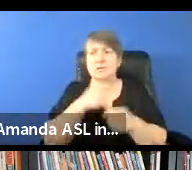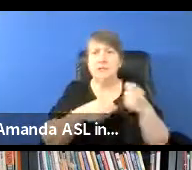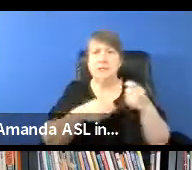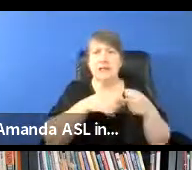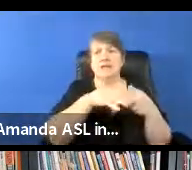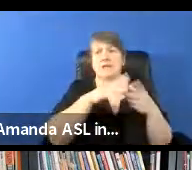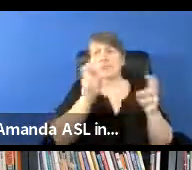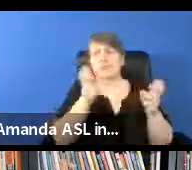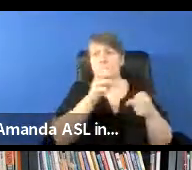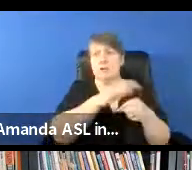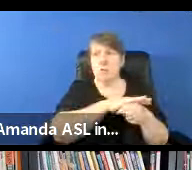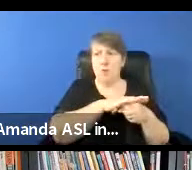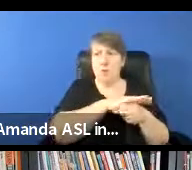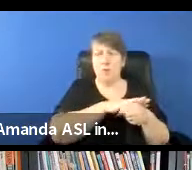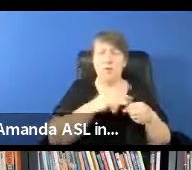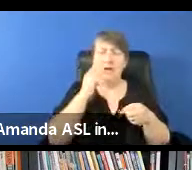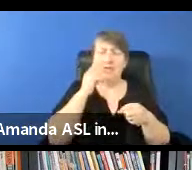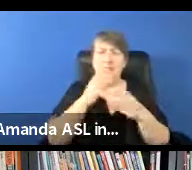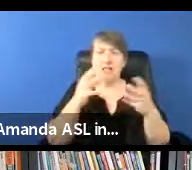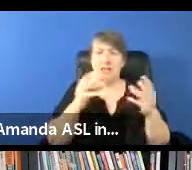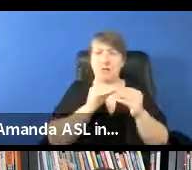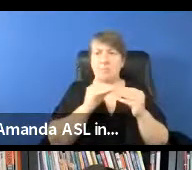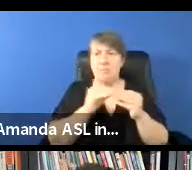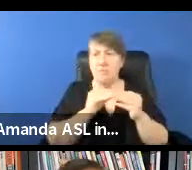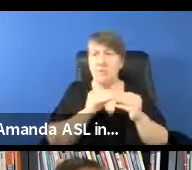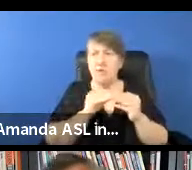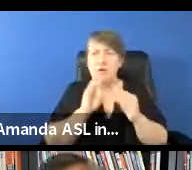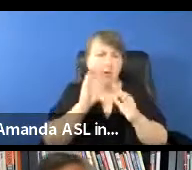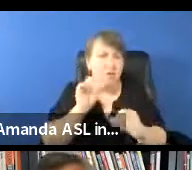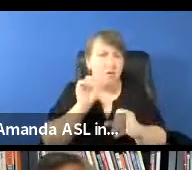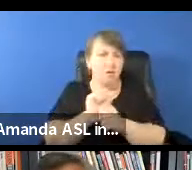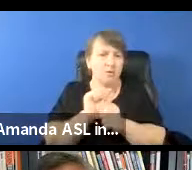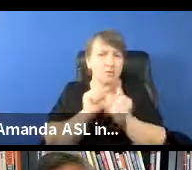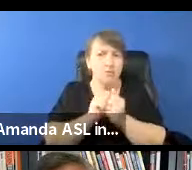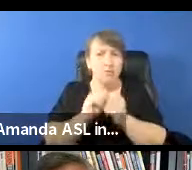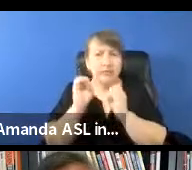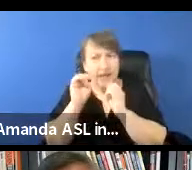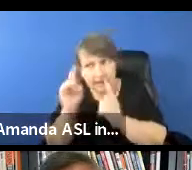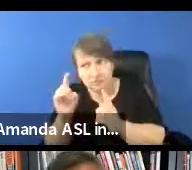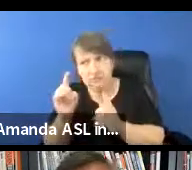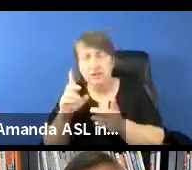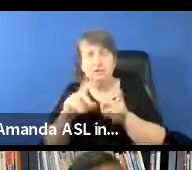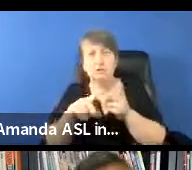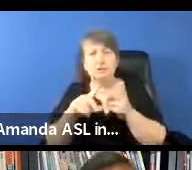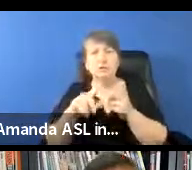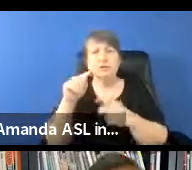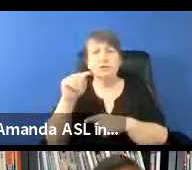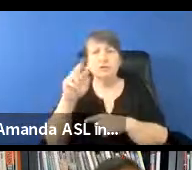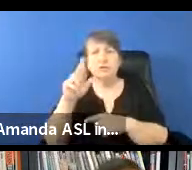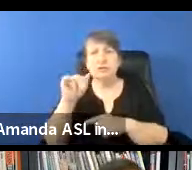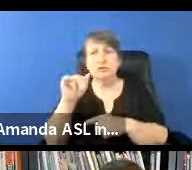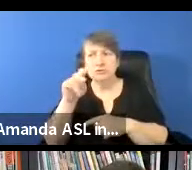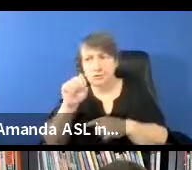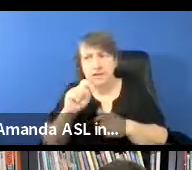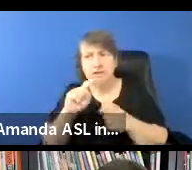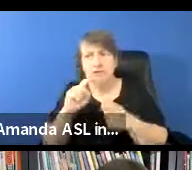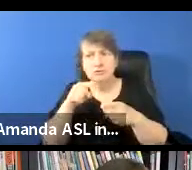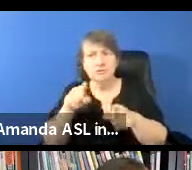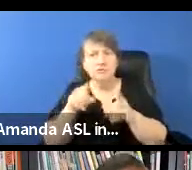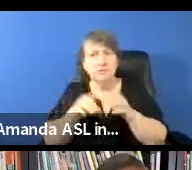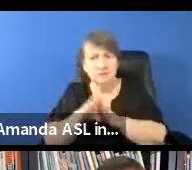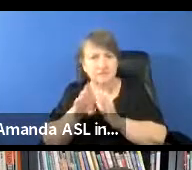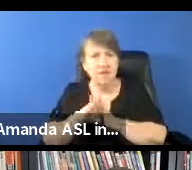local. I think there's a lot more here, and I hope we're working with the education and the trades in the development of